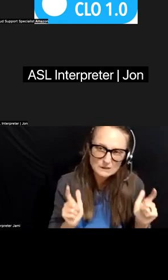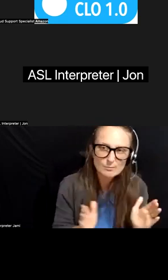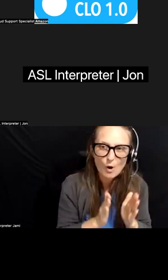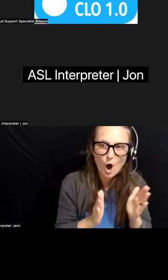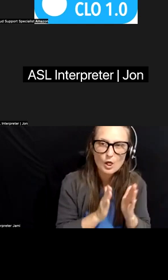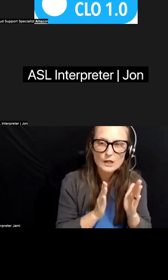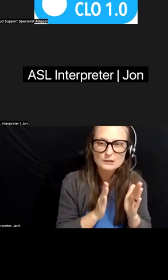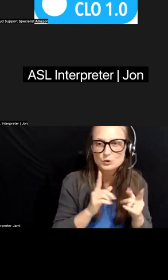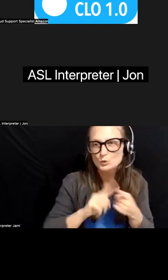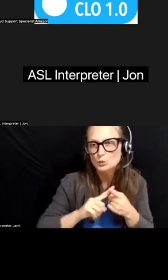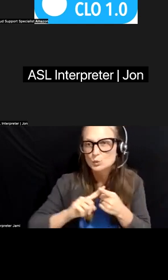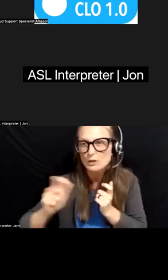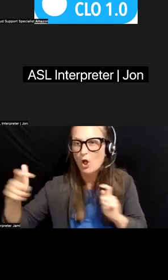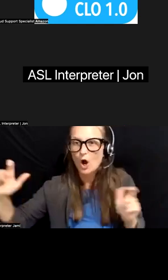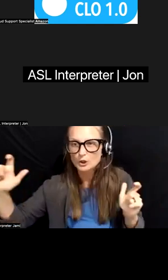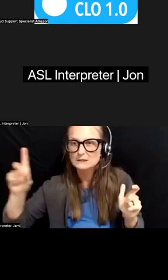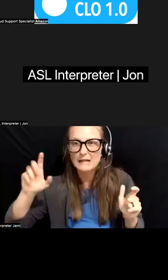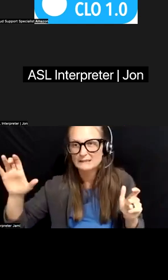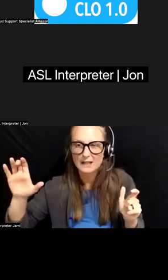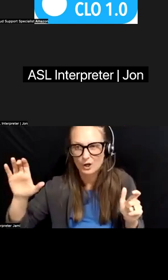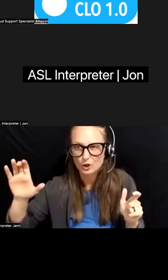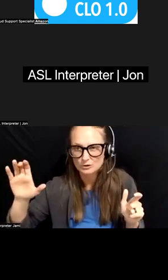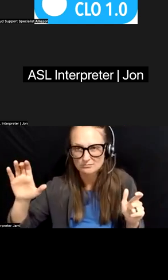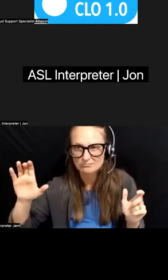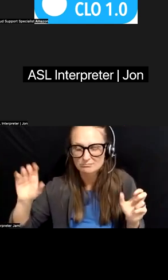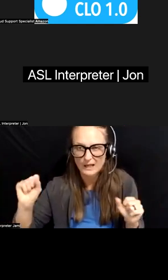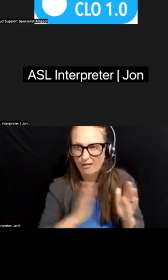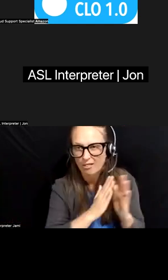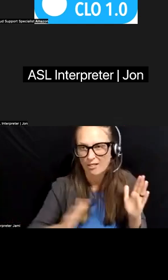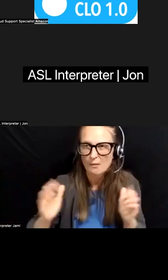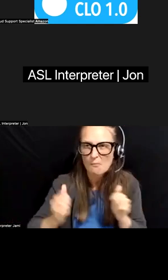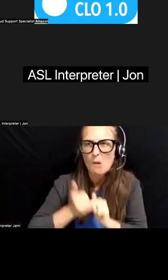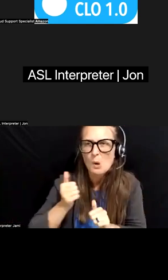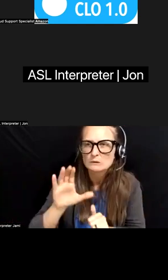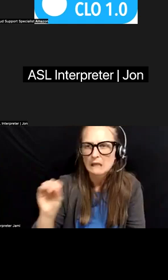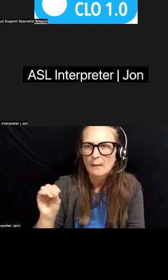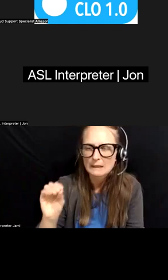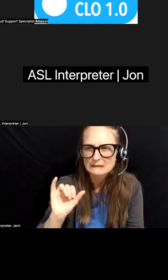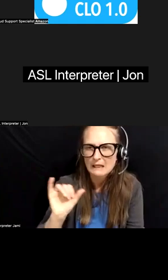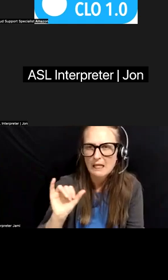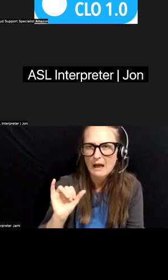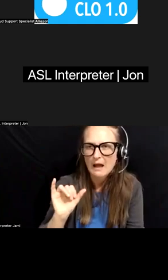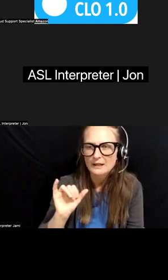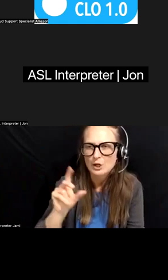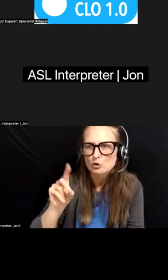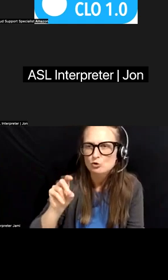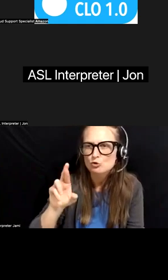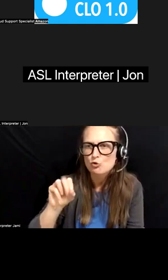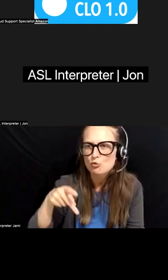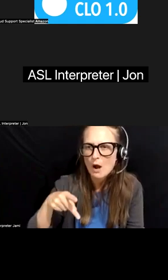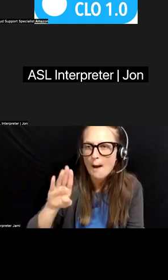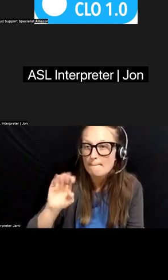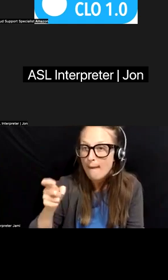data centers ever. Right? So most companies like Dropbox